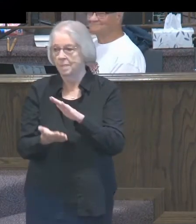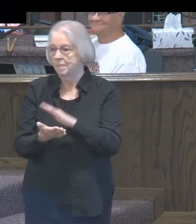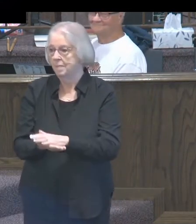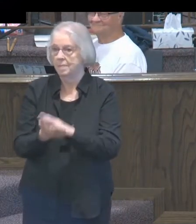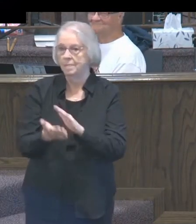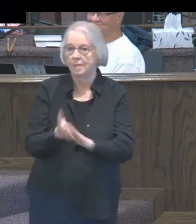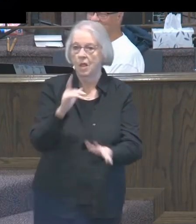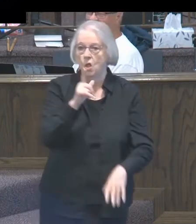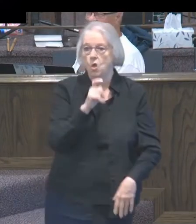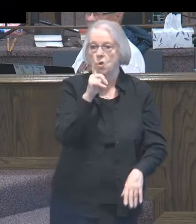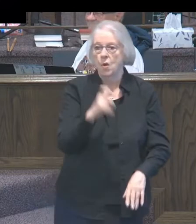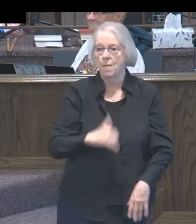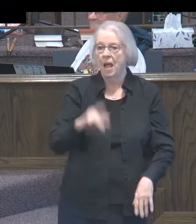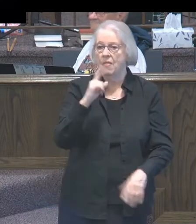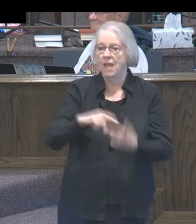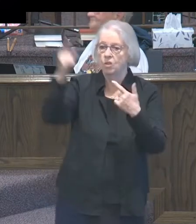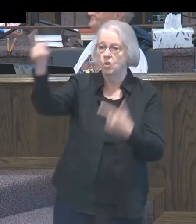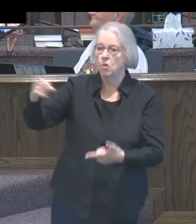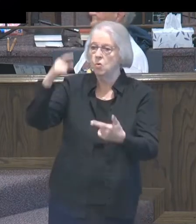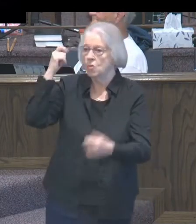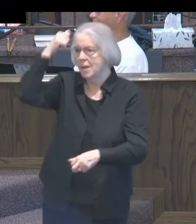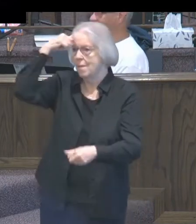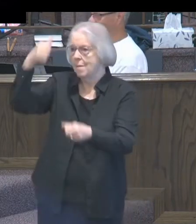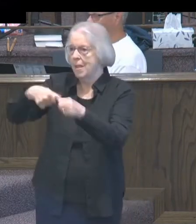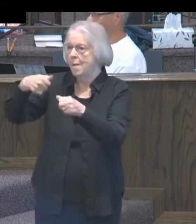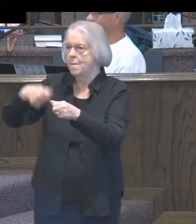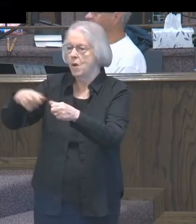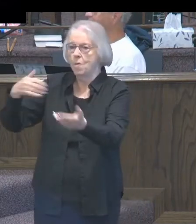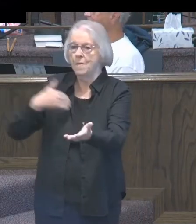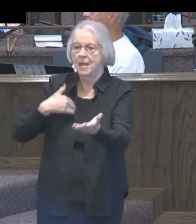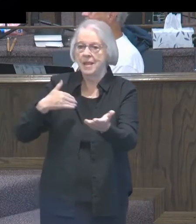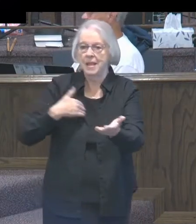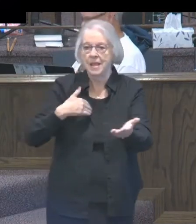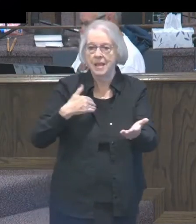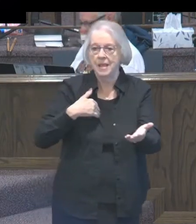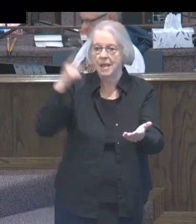Who am I that you are mindful of me,